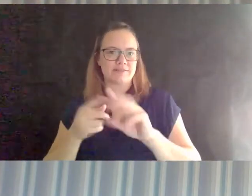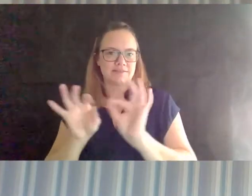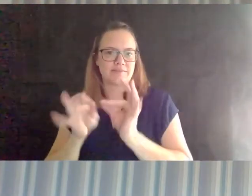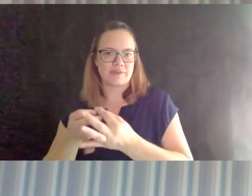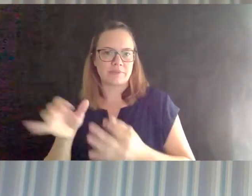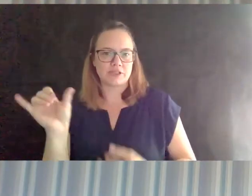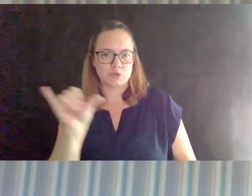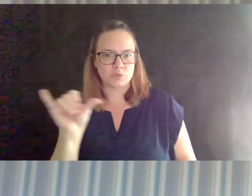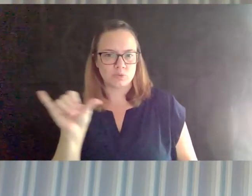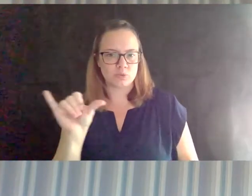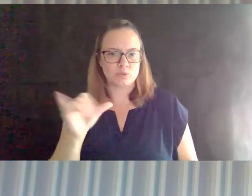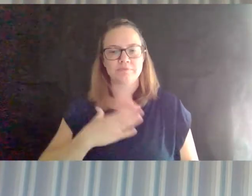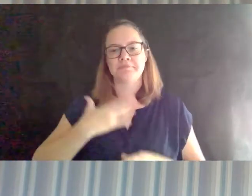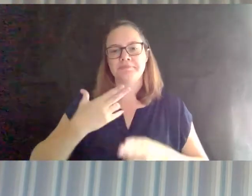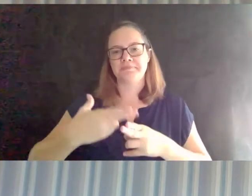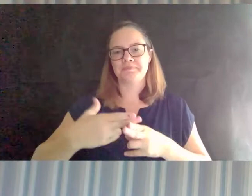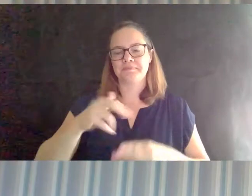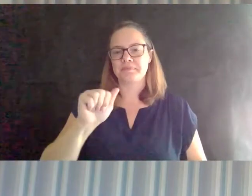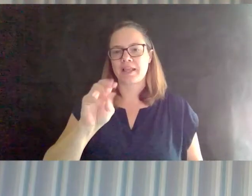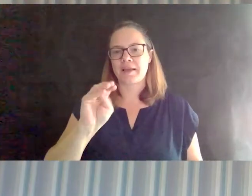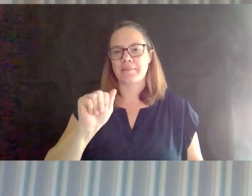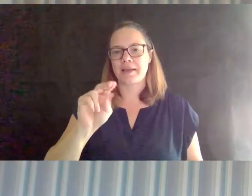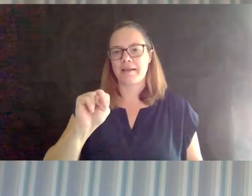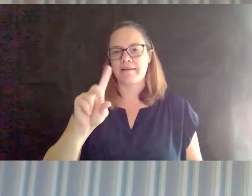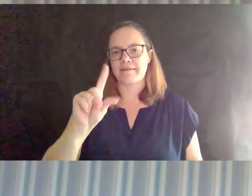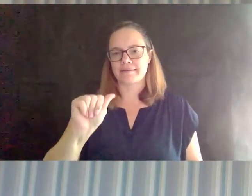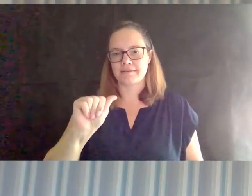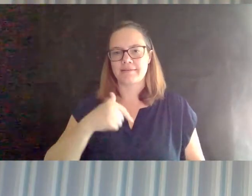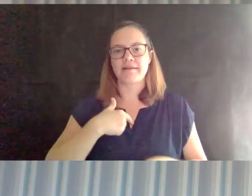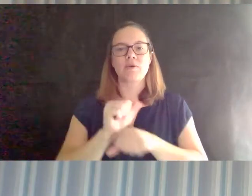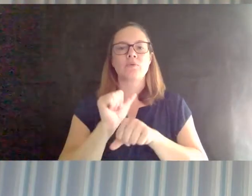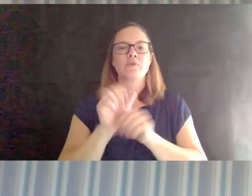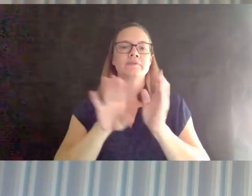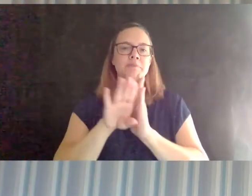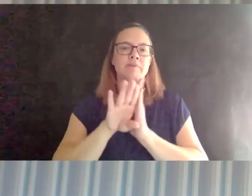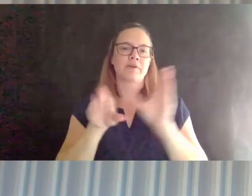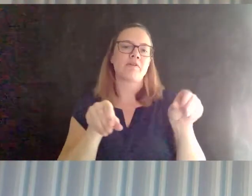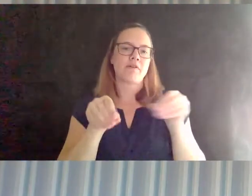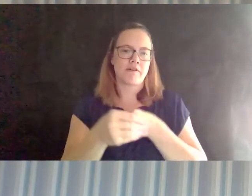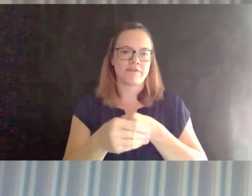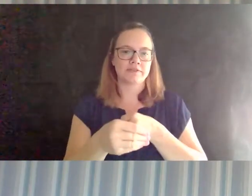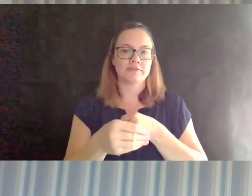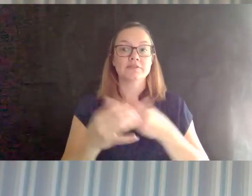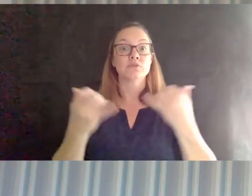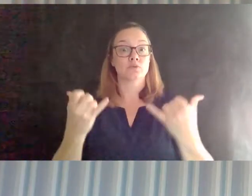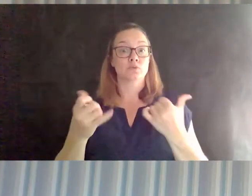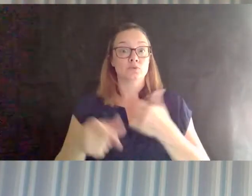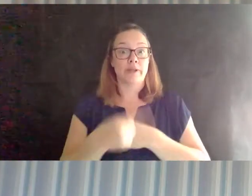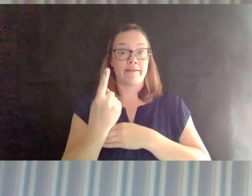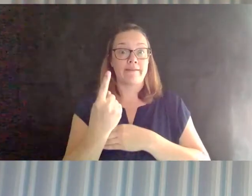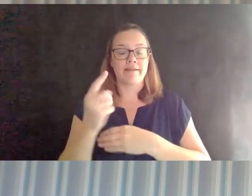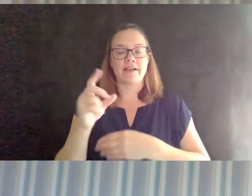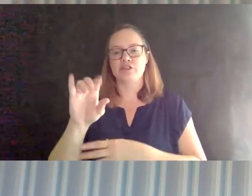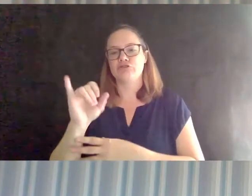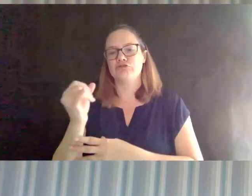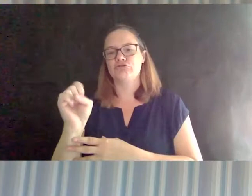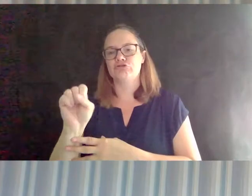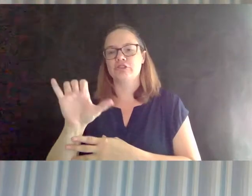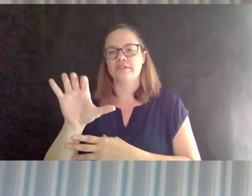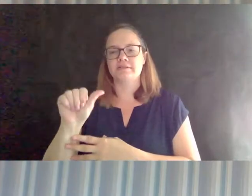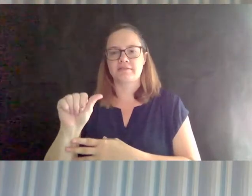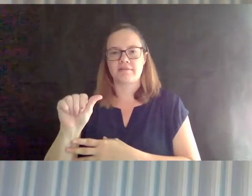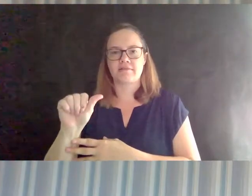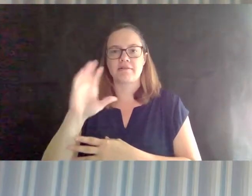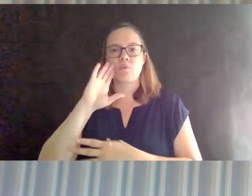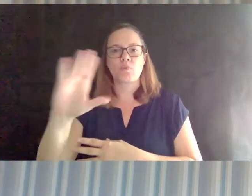the Development Office at the Mental Health Center of Denver. Today, we are excited to hear from Jessica Vogel, a Certified Health Education Specialist and